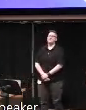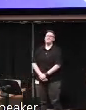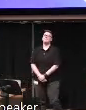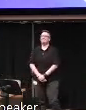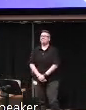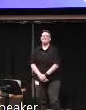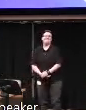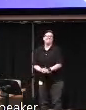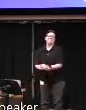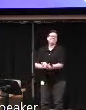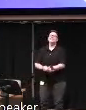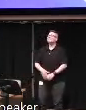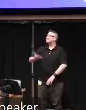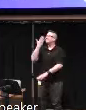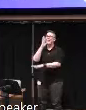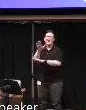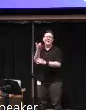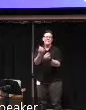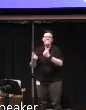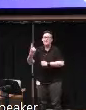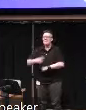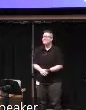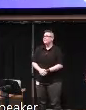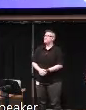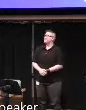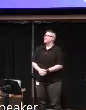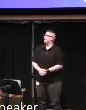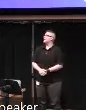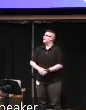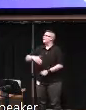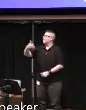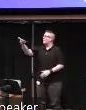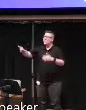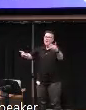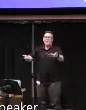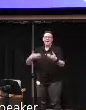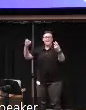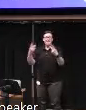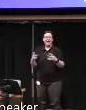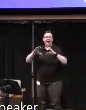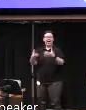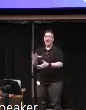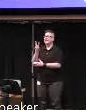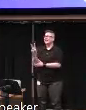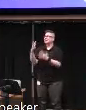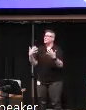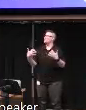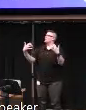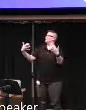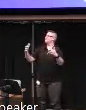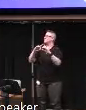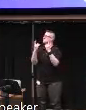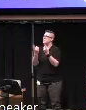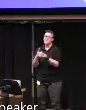Okay. Good afternoon, everybody, and welcome back to the Class of 62 auditorium for the